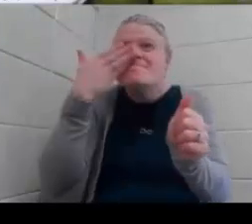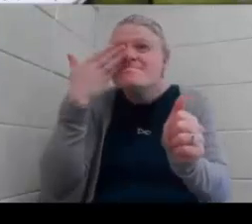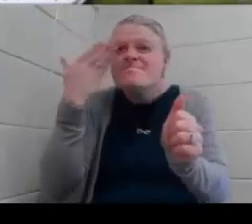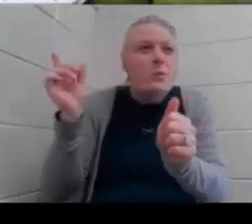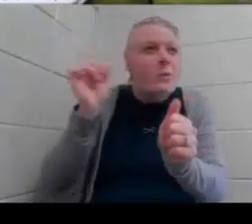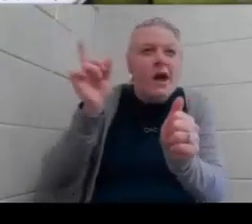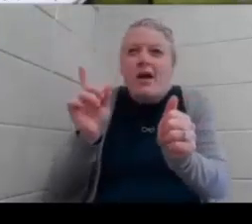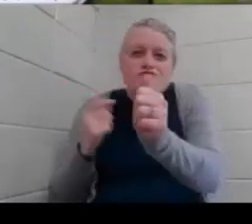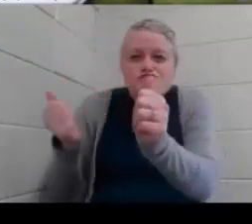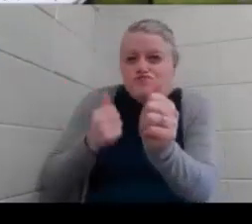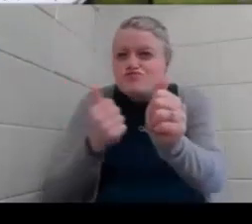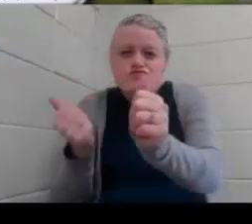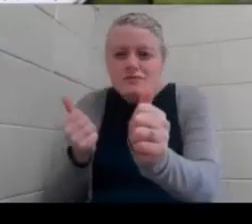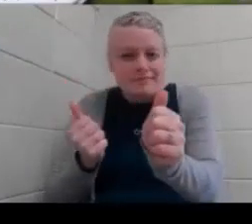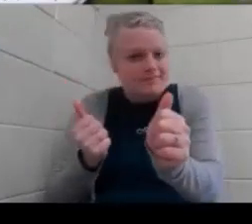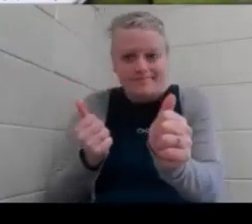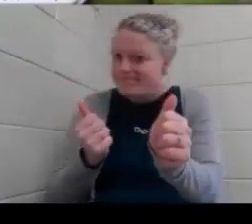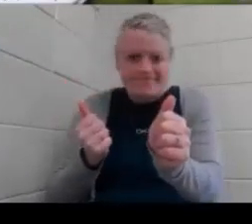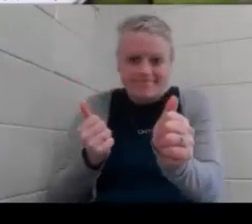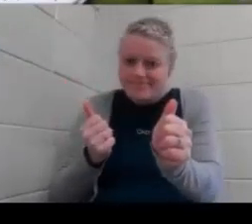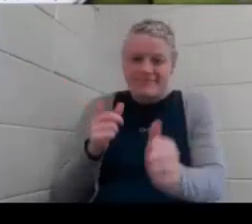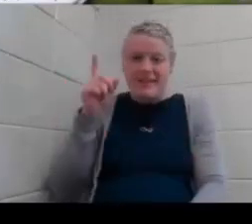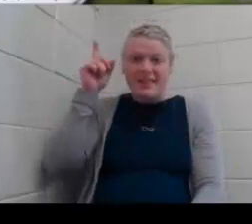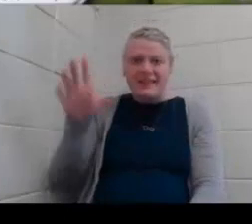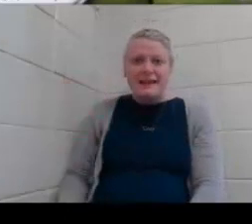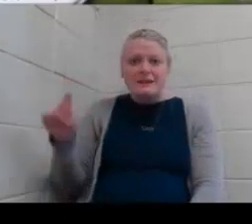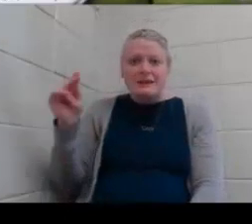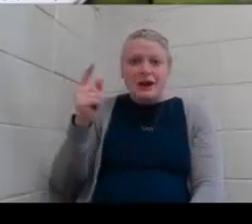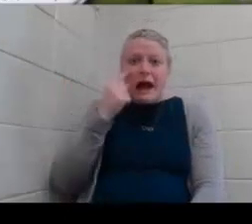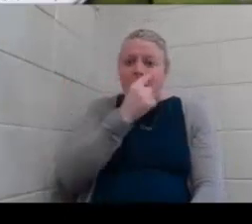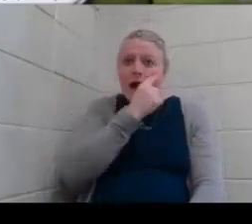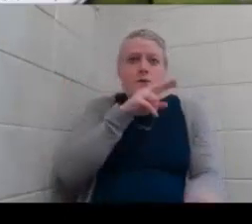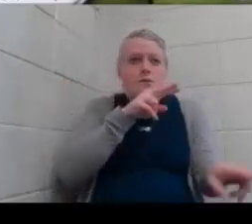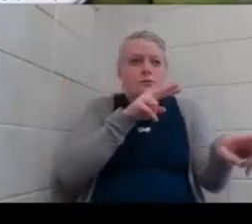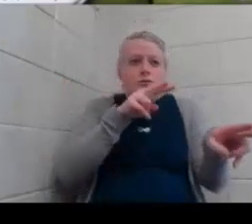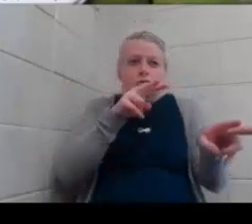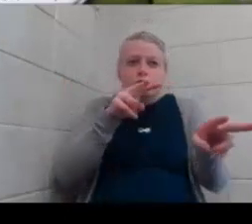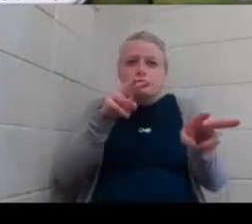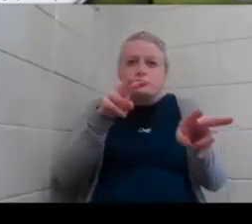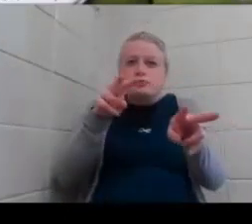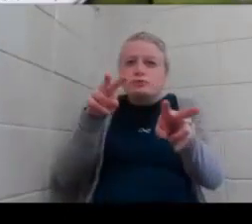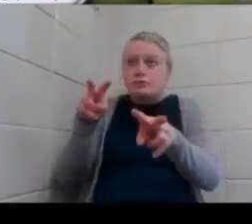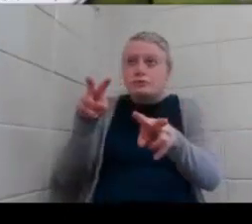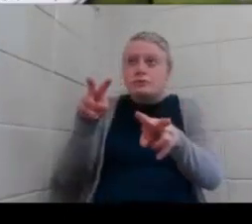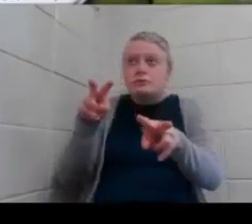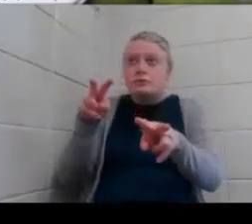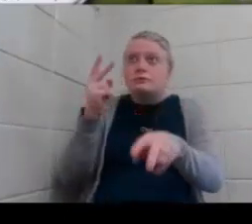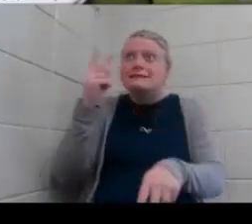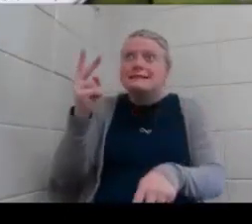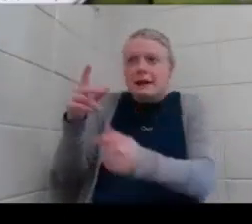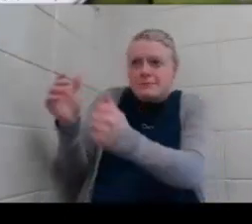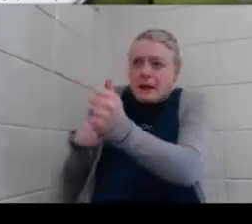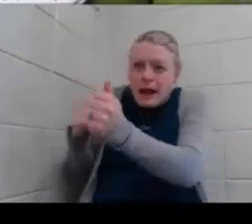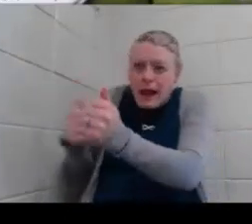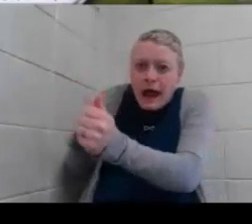Do these dogs smell and then chase following that smell? Nope, these dogs use their